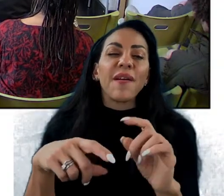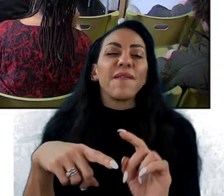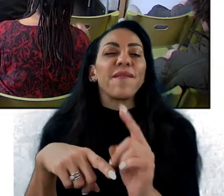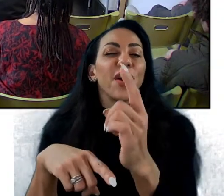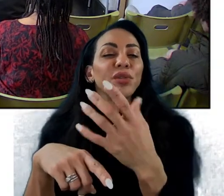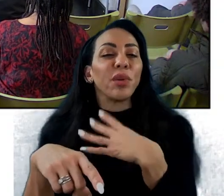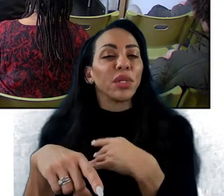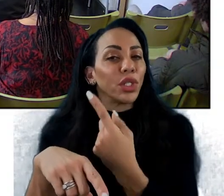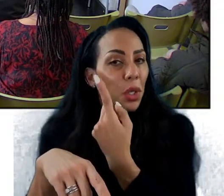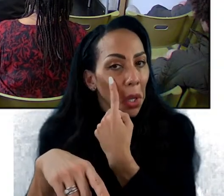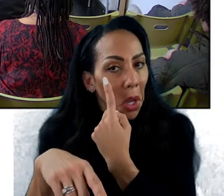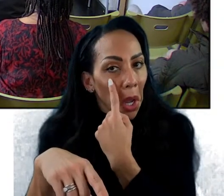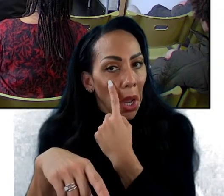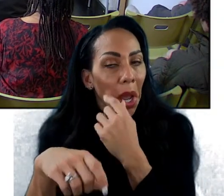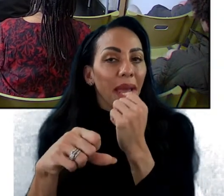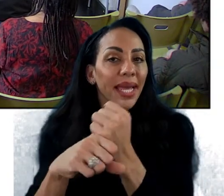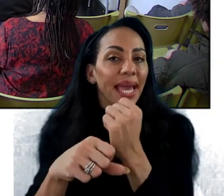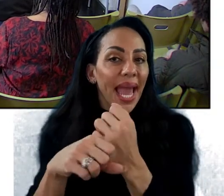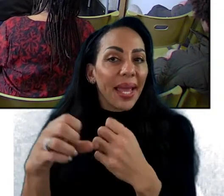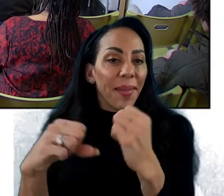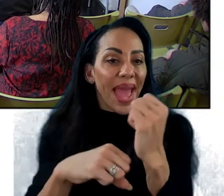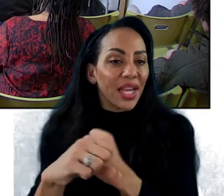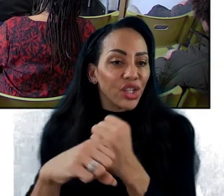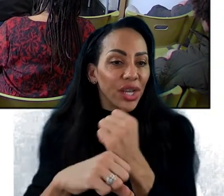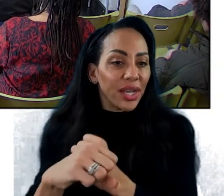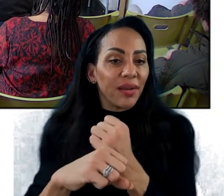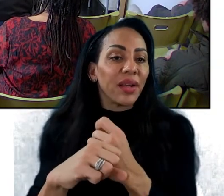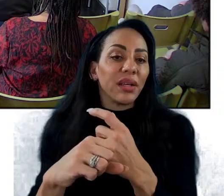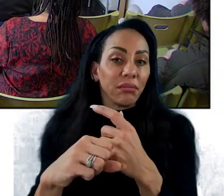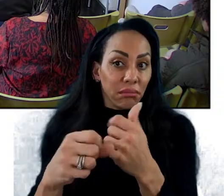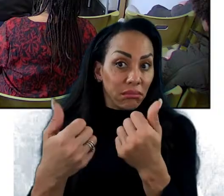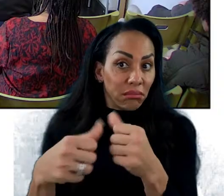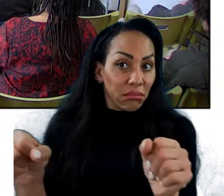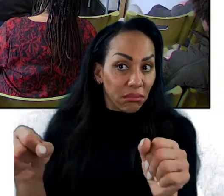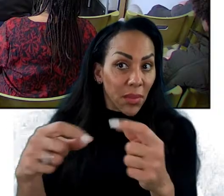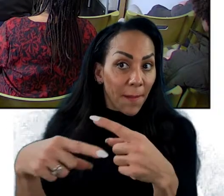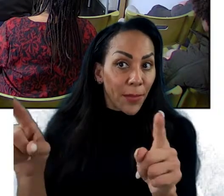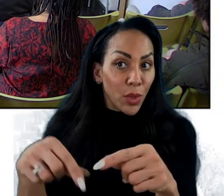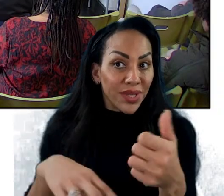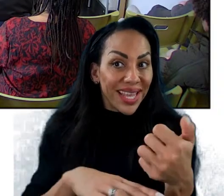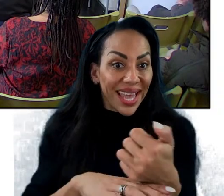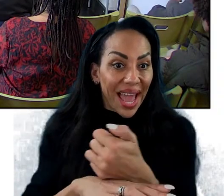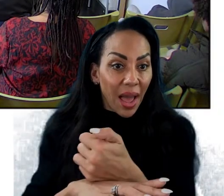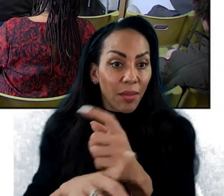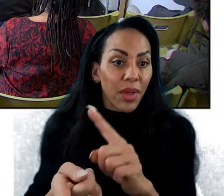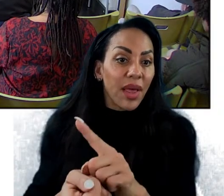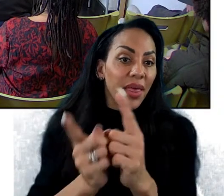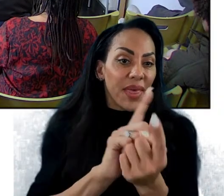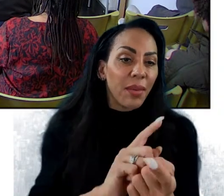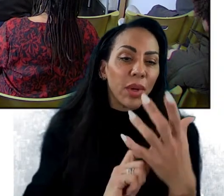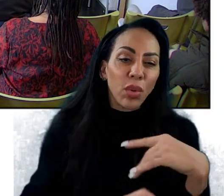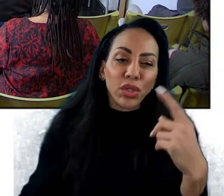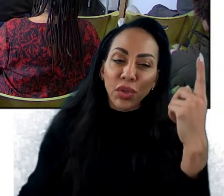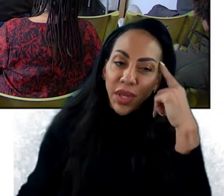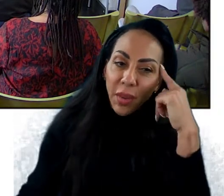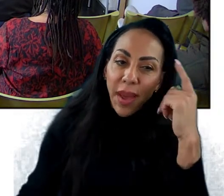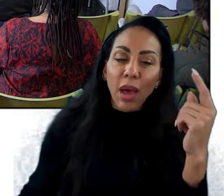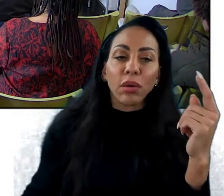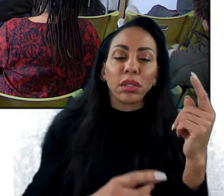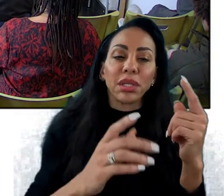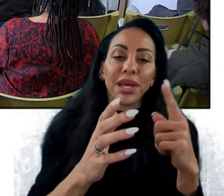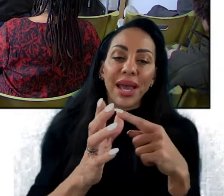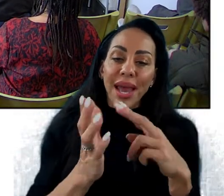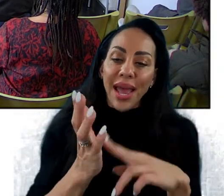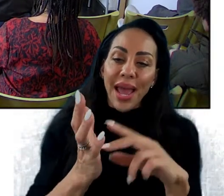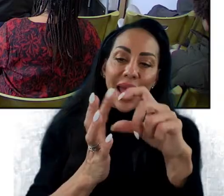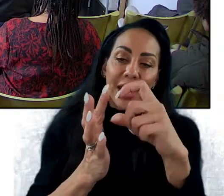a music app. But yeah, that's definitely in our to-do list. And also things like Android support and all that stuff that comes along with people wanting it